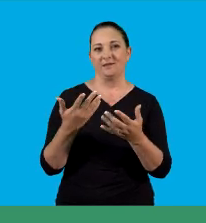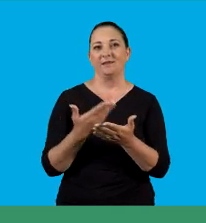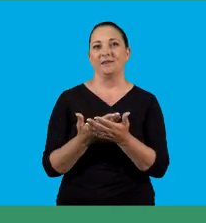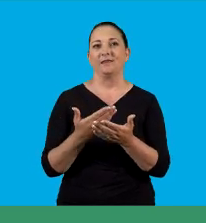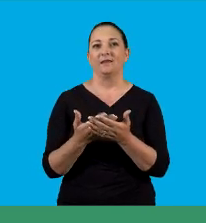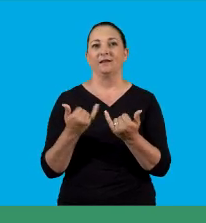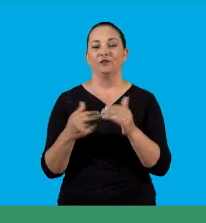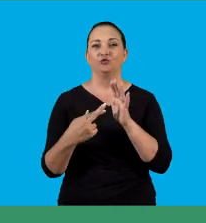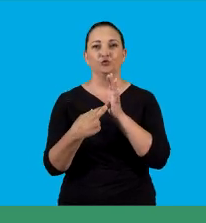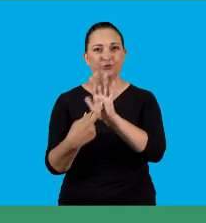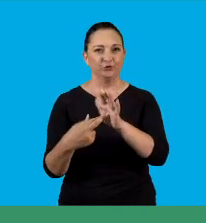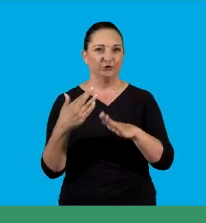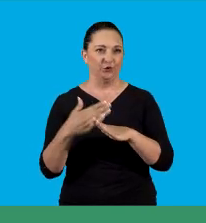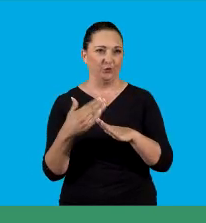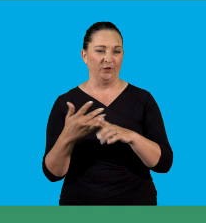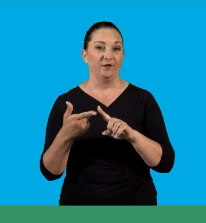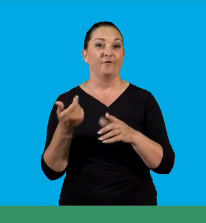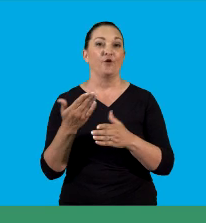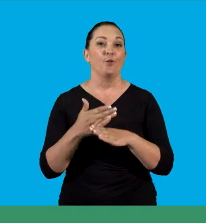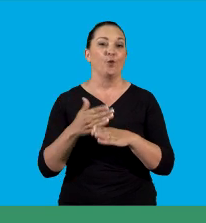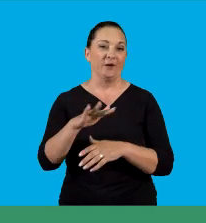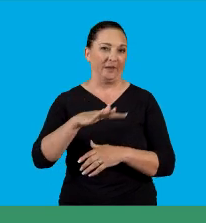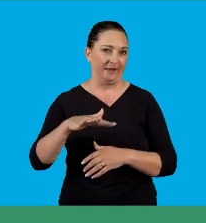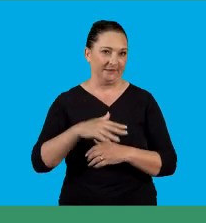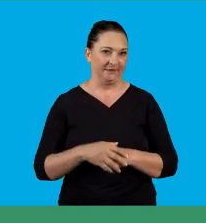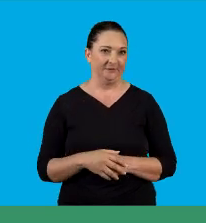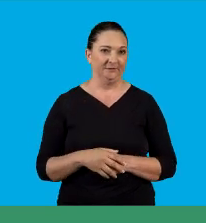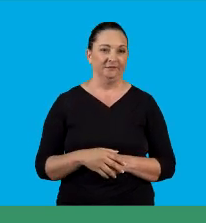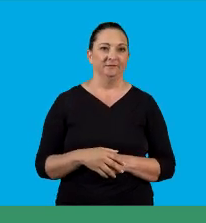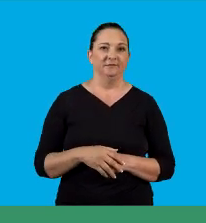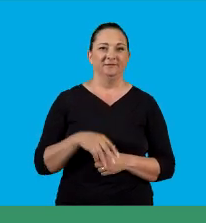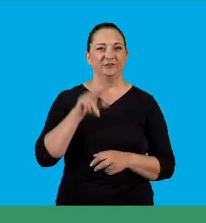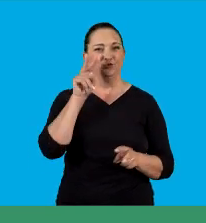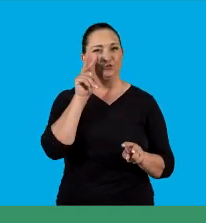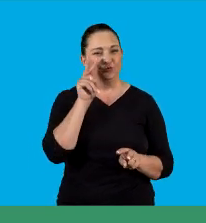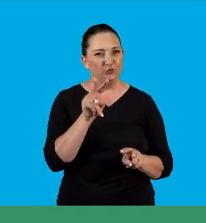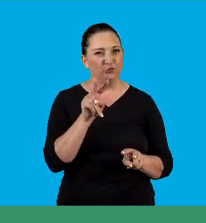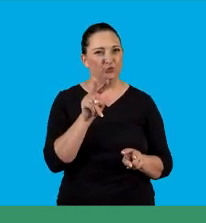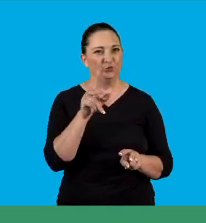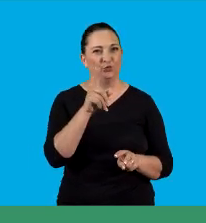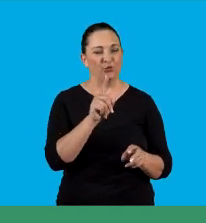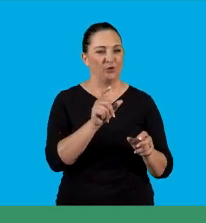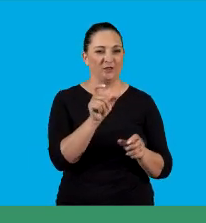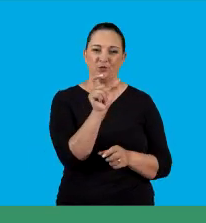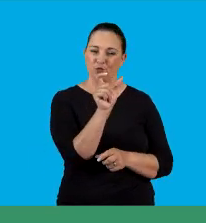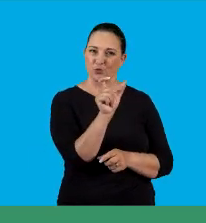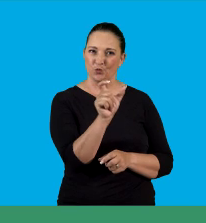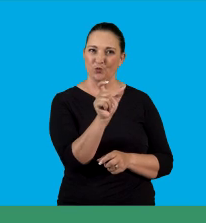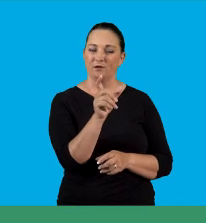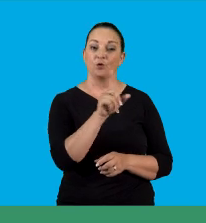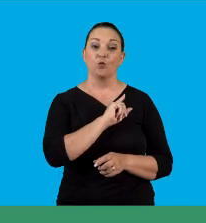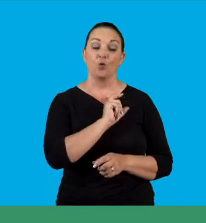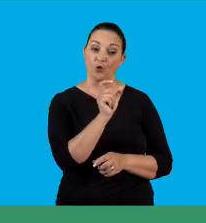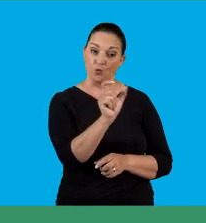the workplace. Now, in this statement, we need to look carefully at the keyword that is going to guide